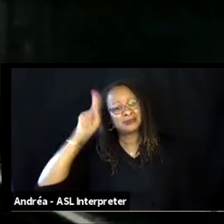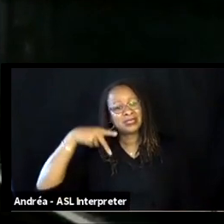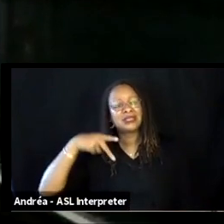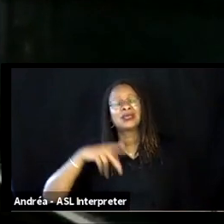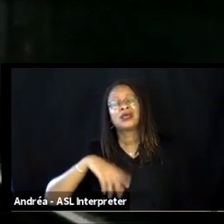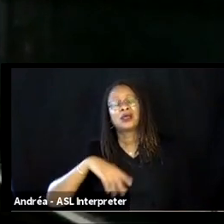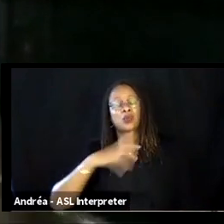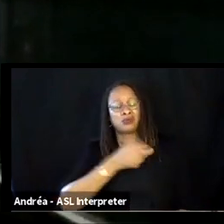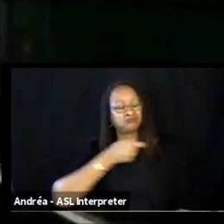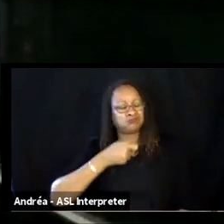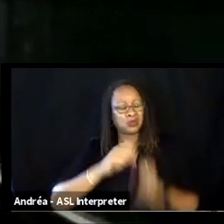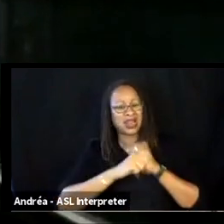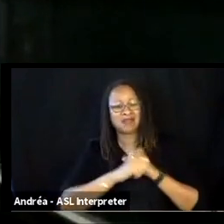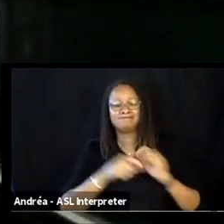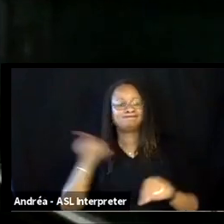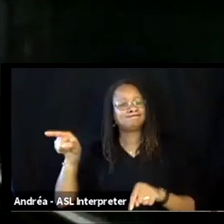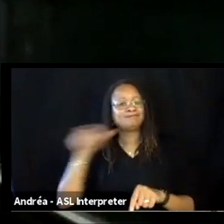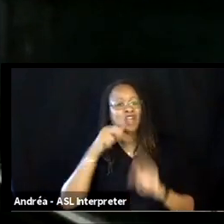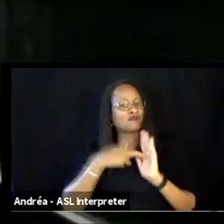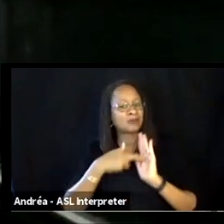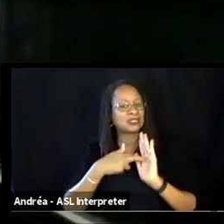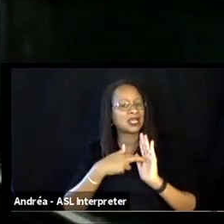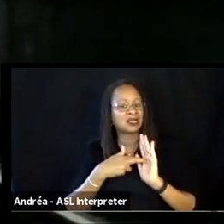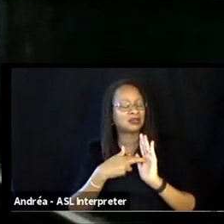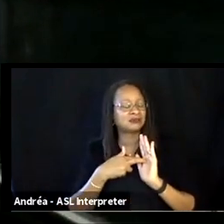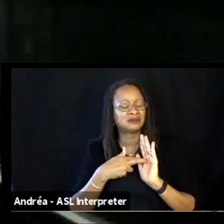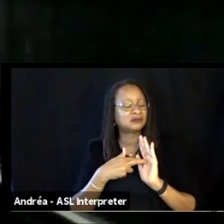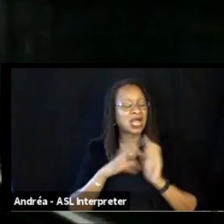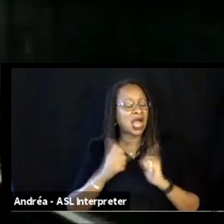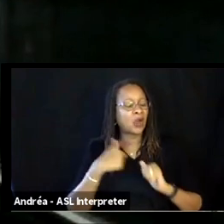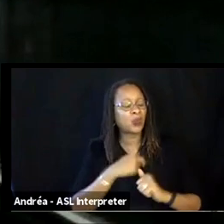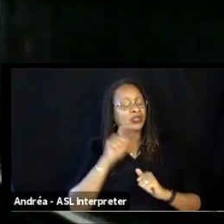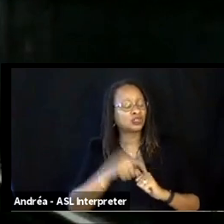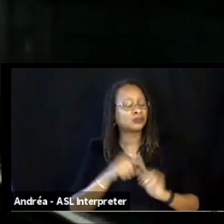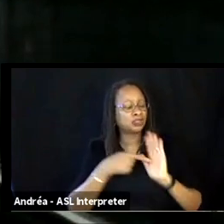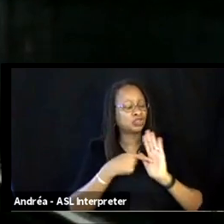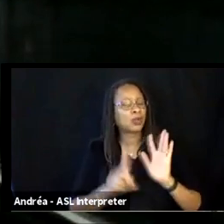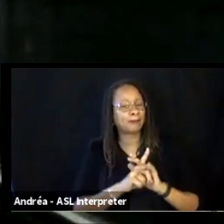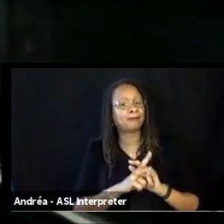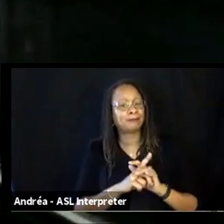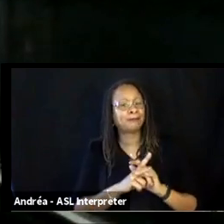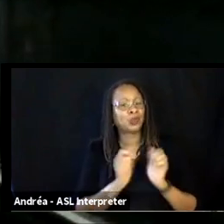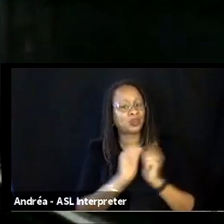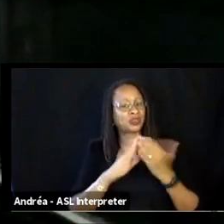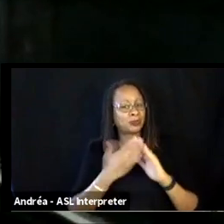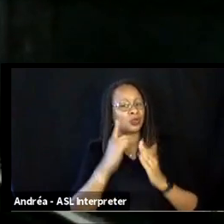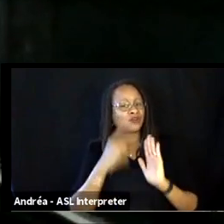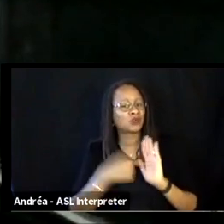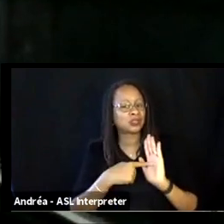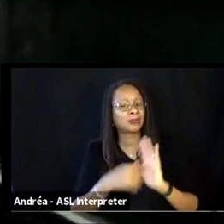pull ads and say, you know, this is not representative of how we should be showing up with a community, for